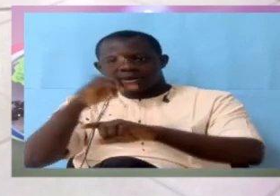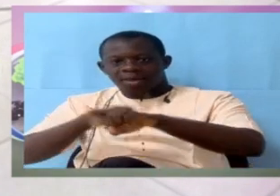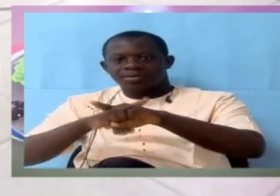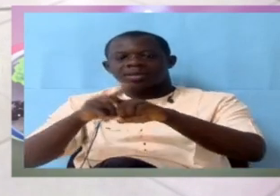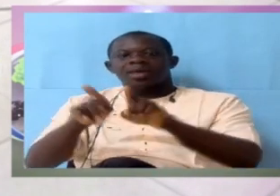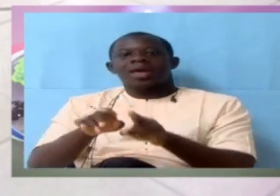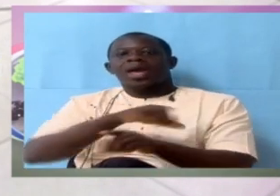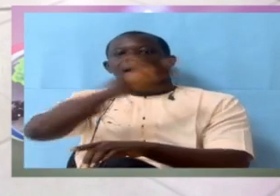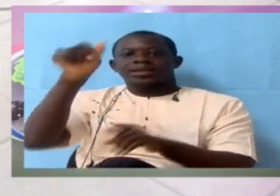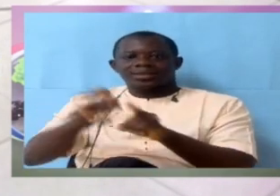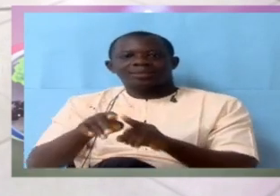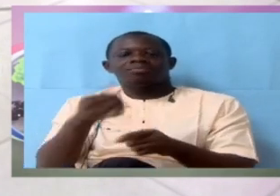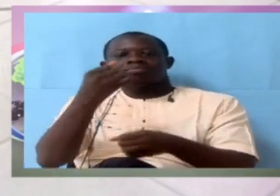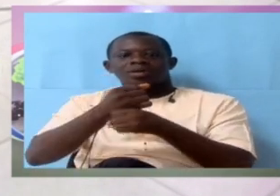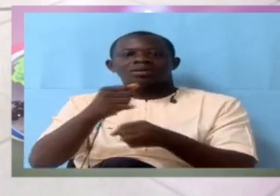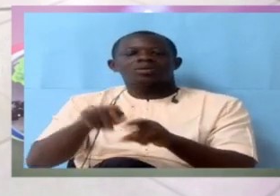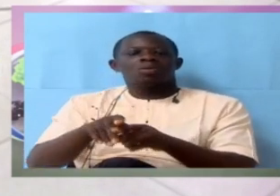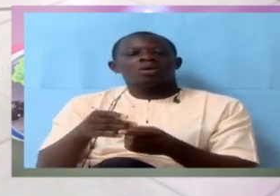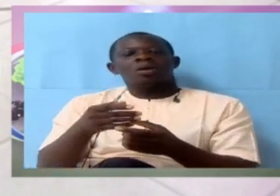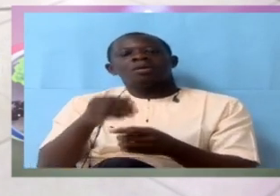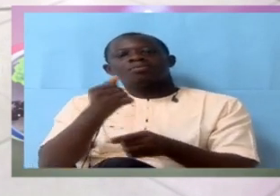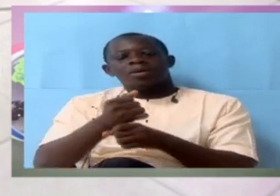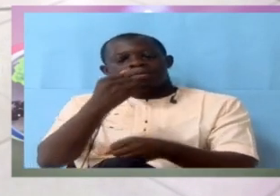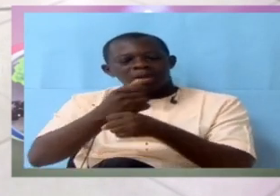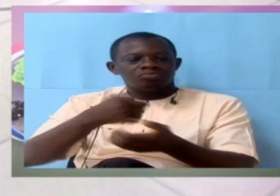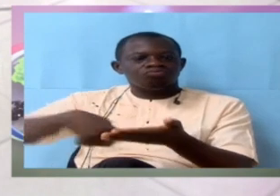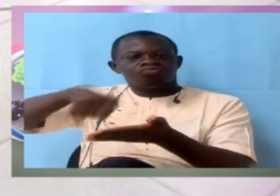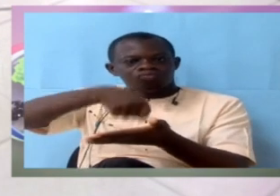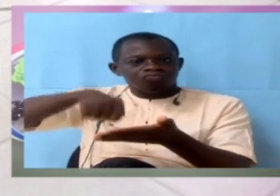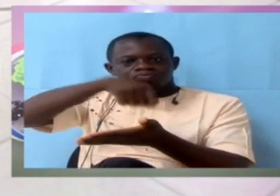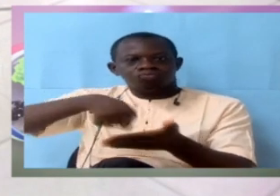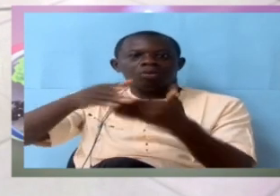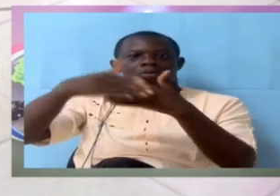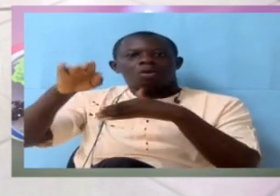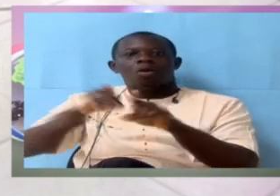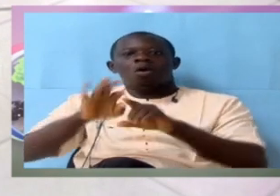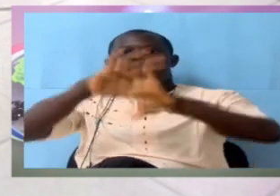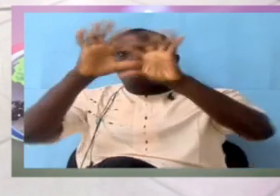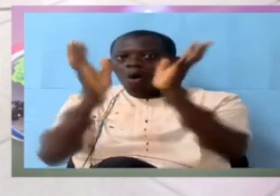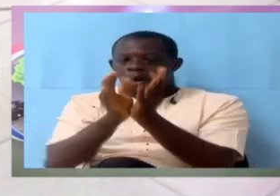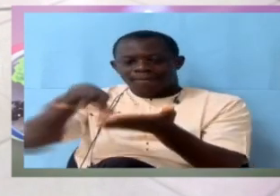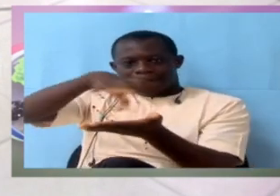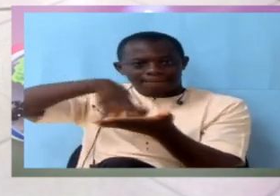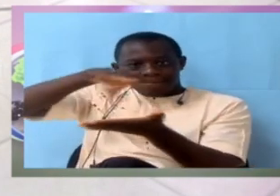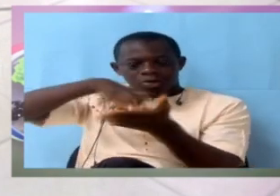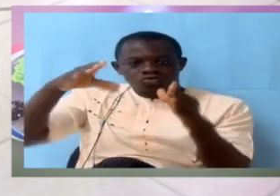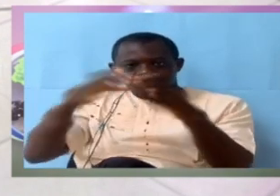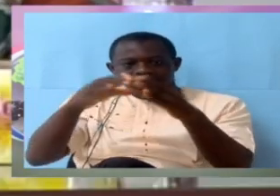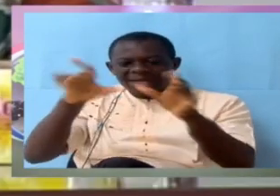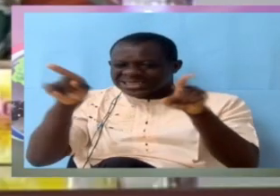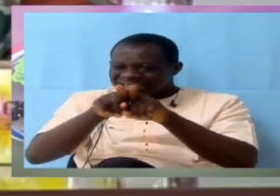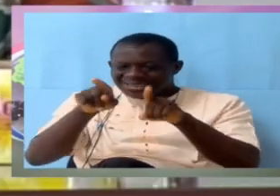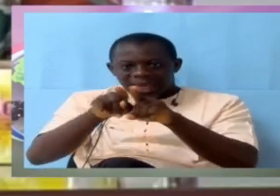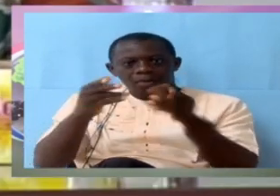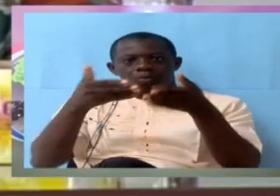And they will shake it up and shake it until it's all over mixed, just like Trrc. Mr.